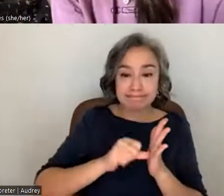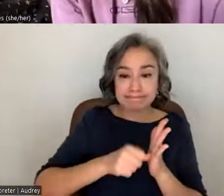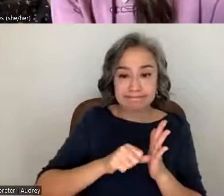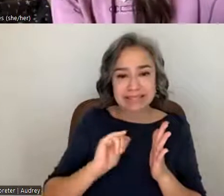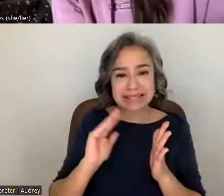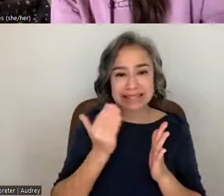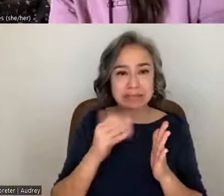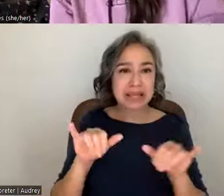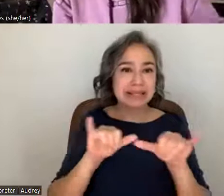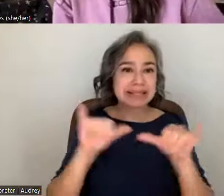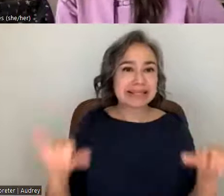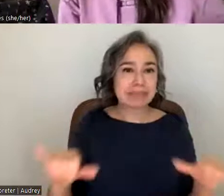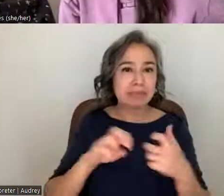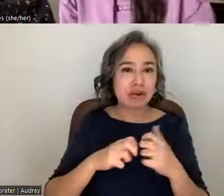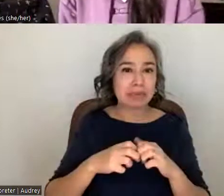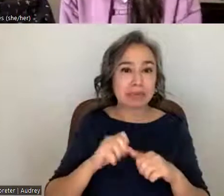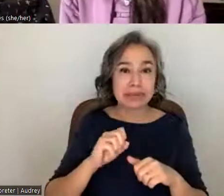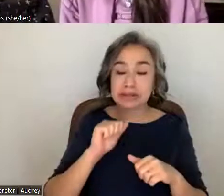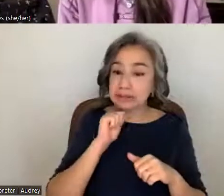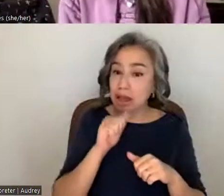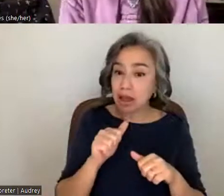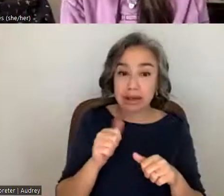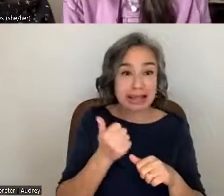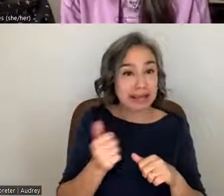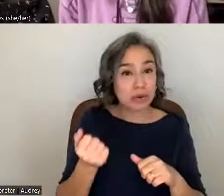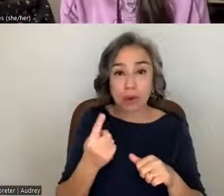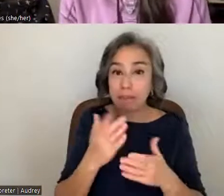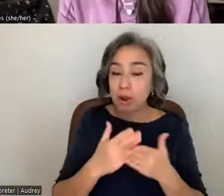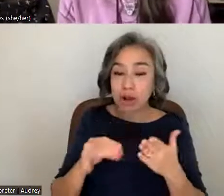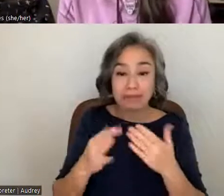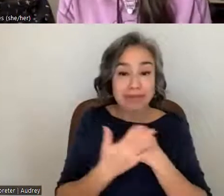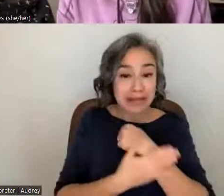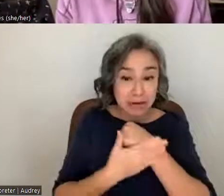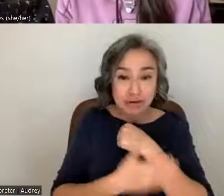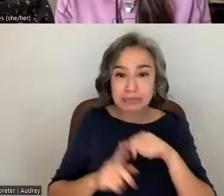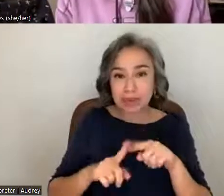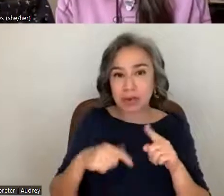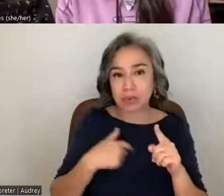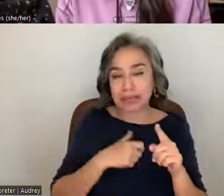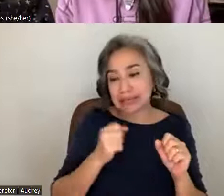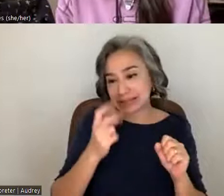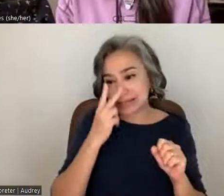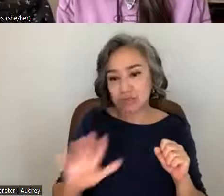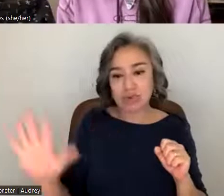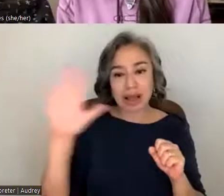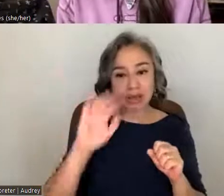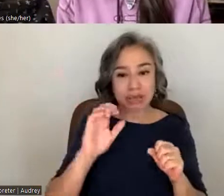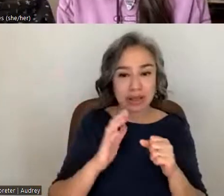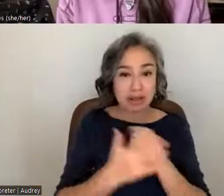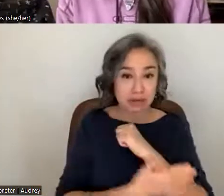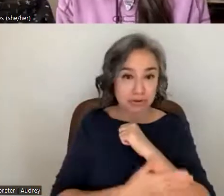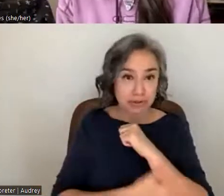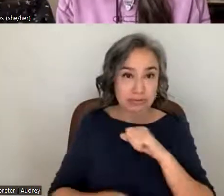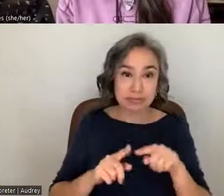problem, right? That this isn't located in any one part of the country, that this is something that we can probably see around the country. And I'd like for us to